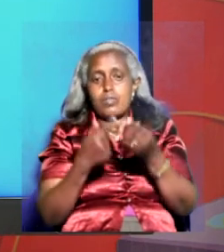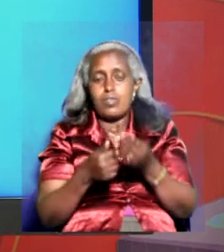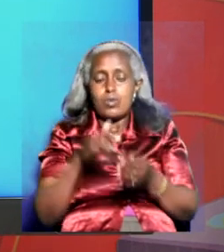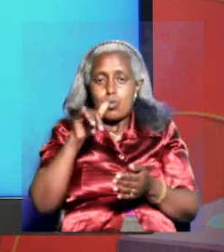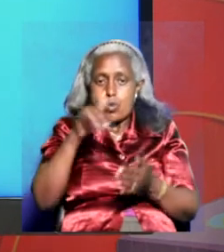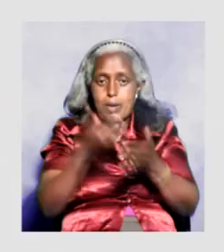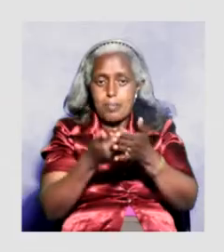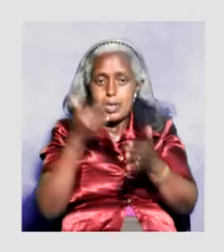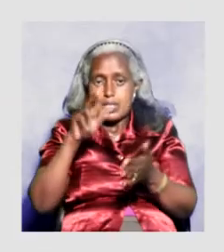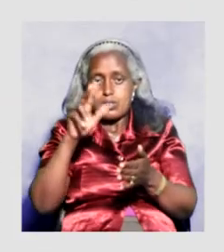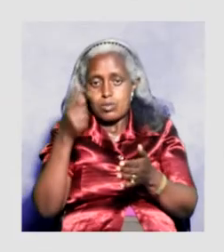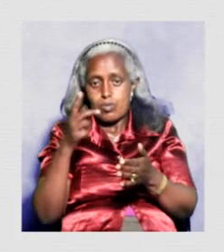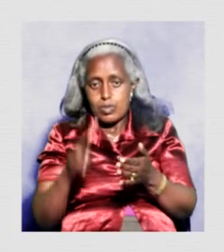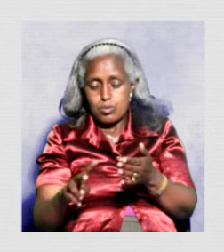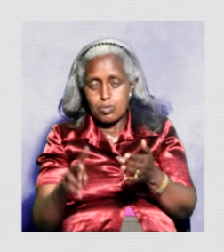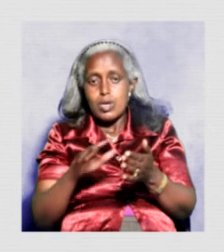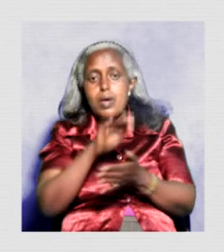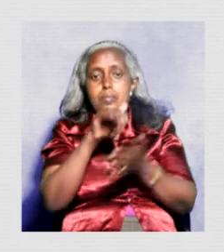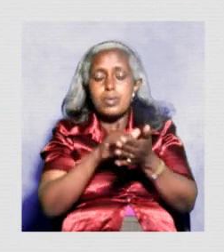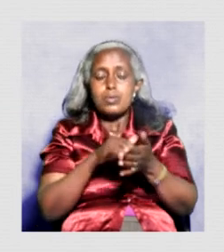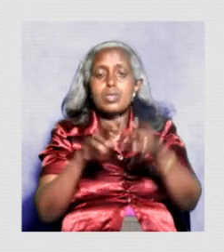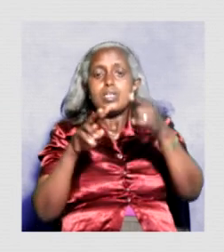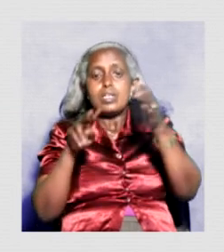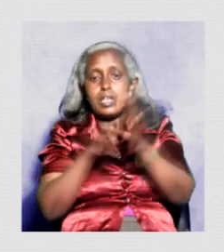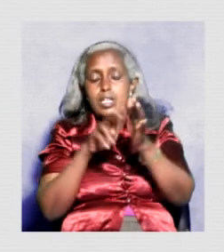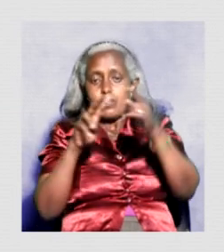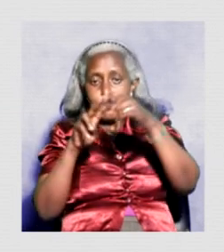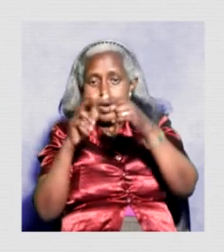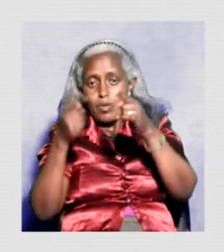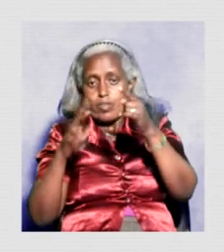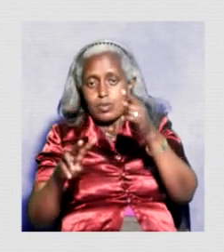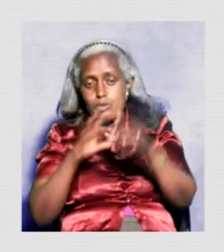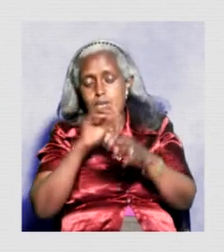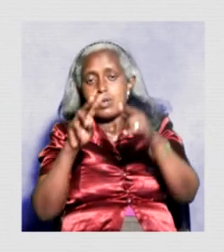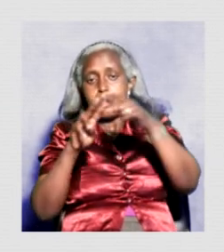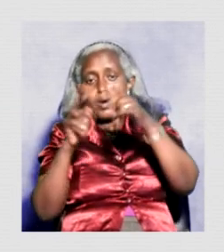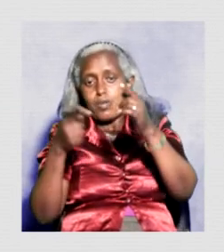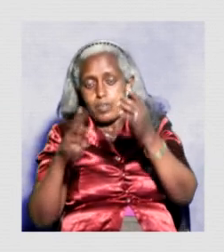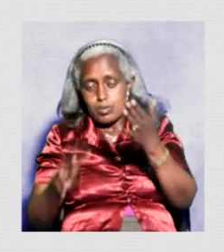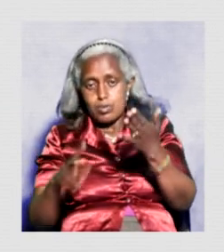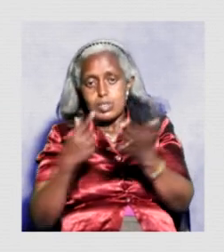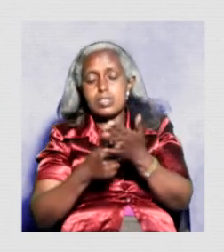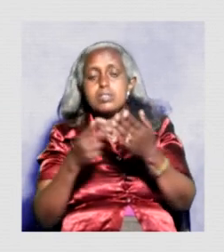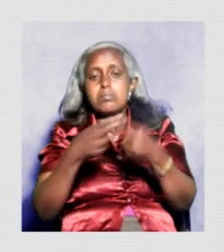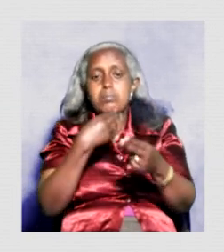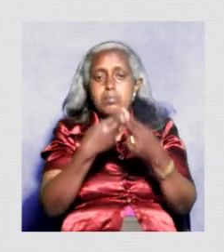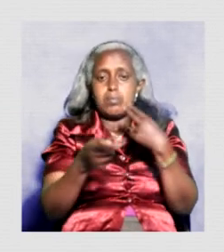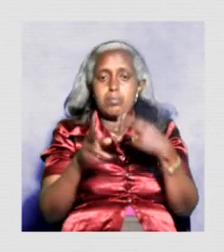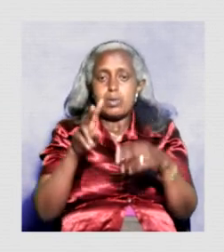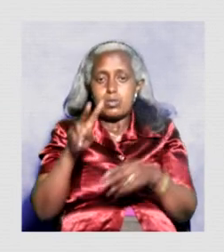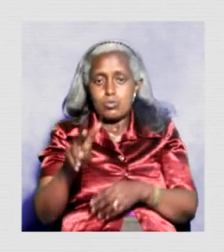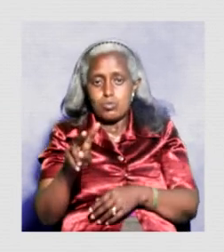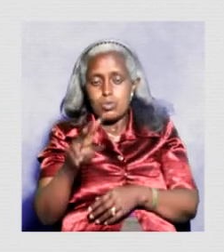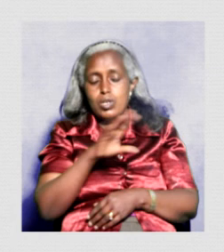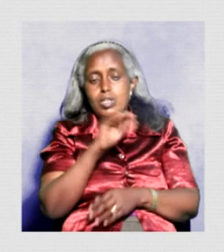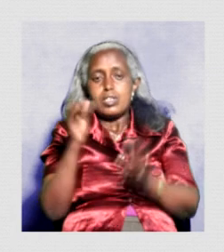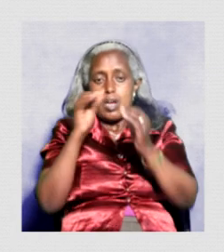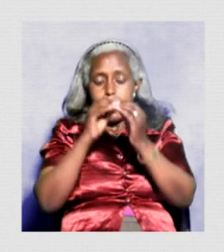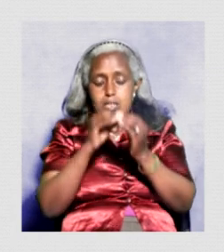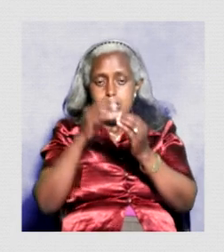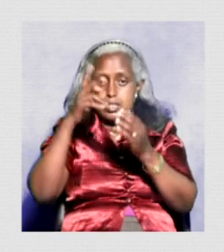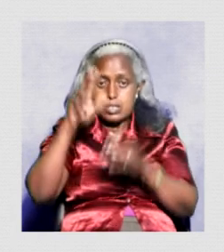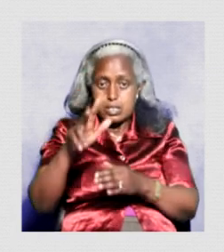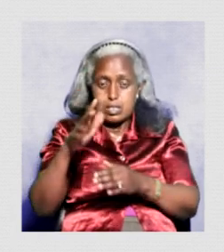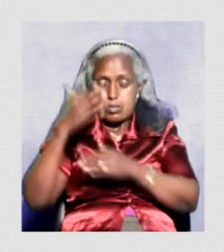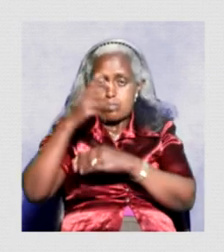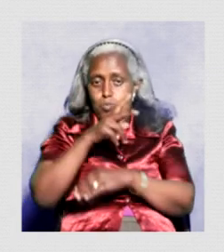y minus 0 over 2 is between -pi over 2 and pi over 2. So multiplying this by 2 you have, and adding 3 both